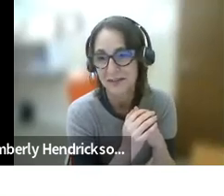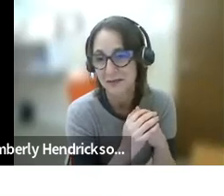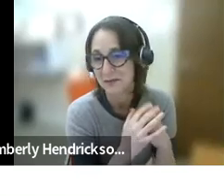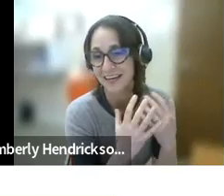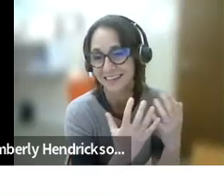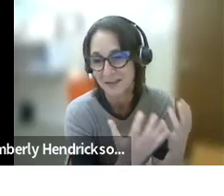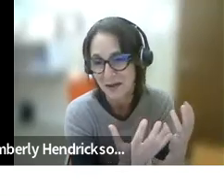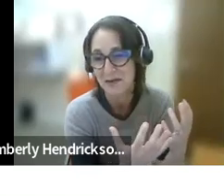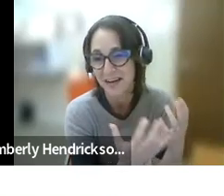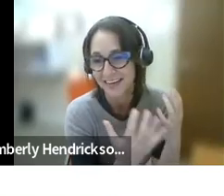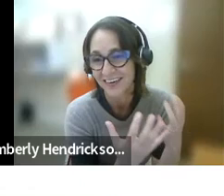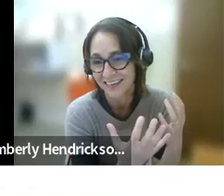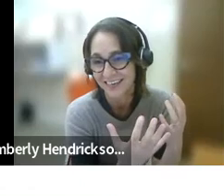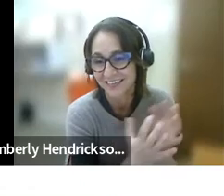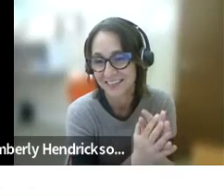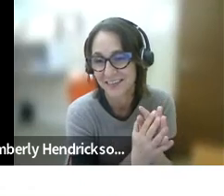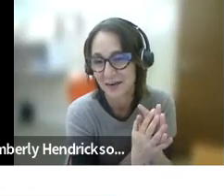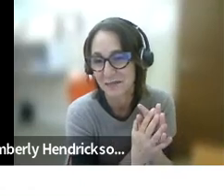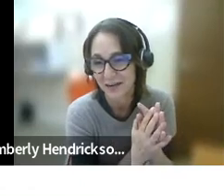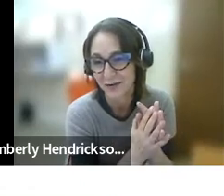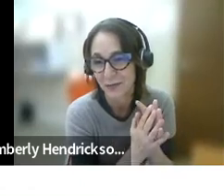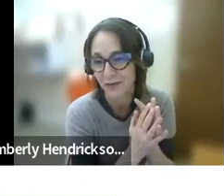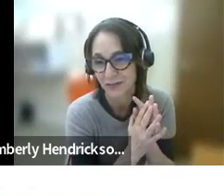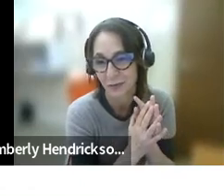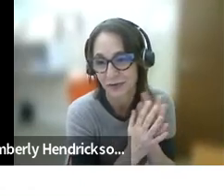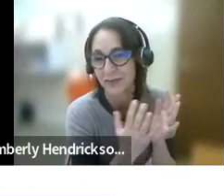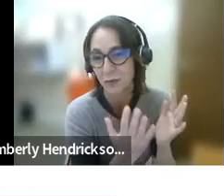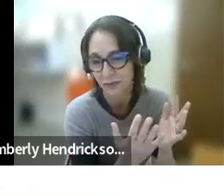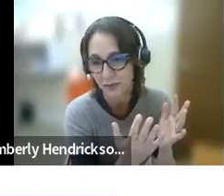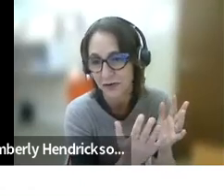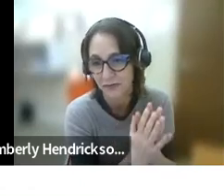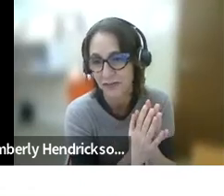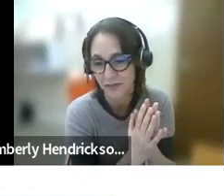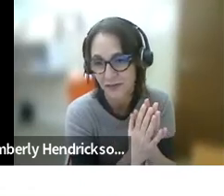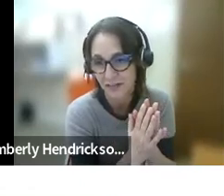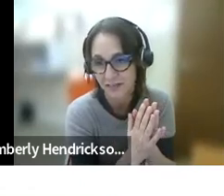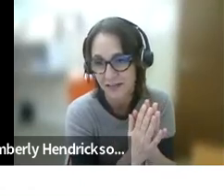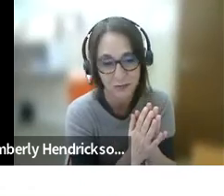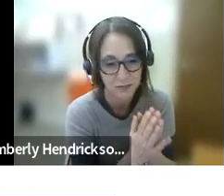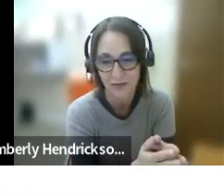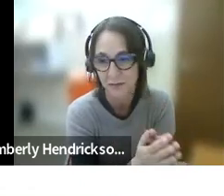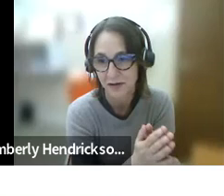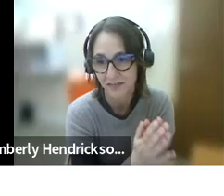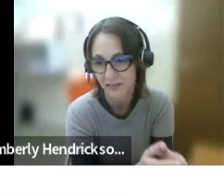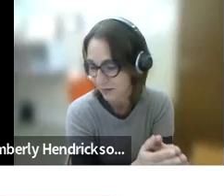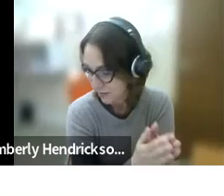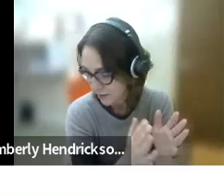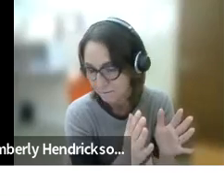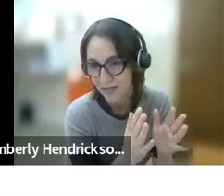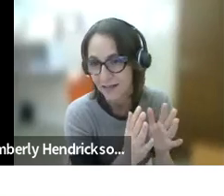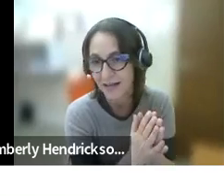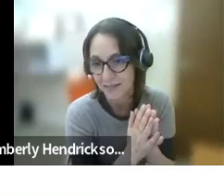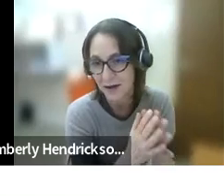could we get a paramedic on to talk about how he works or she works with a nurse in the field? I think it would be very